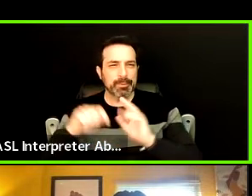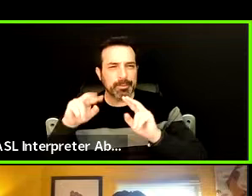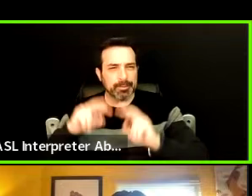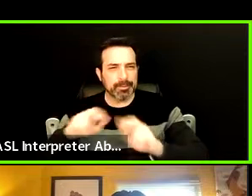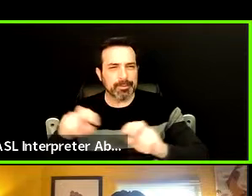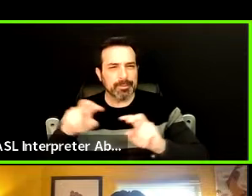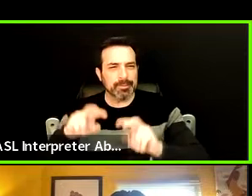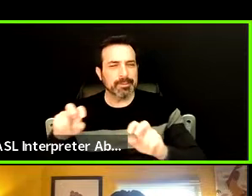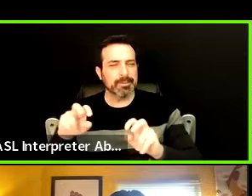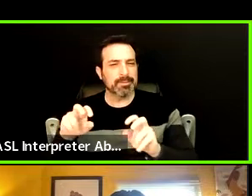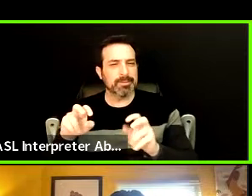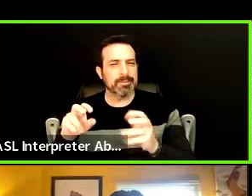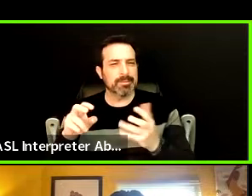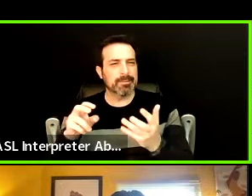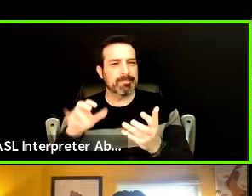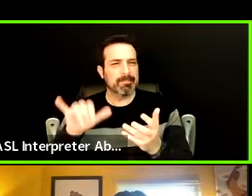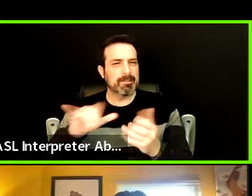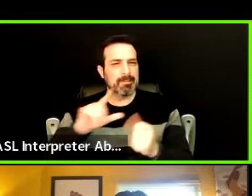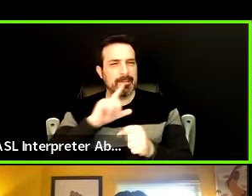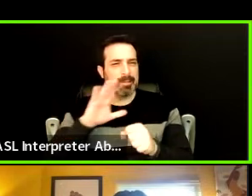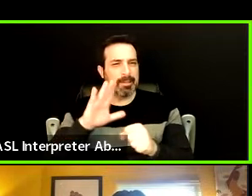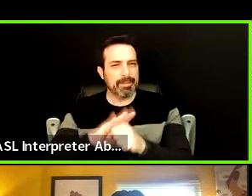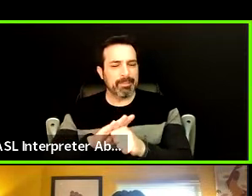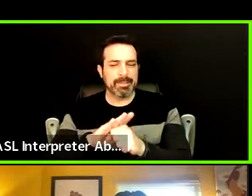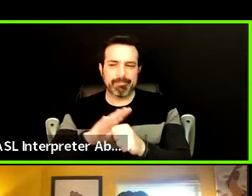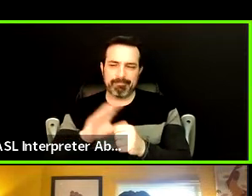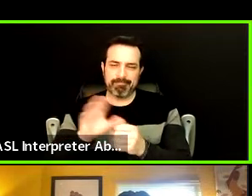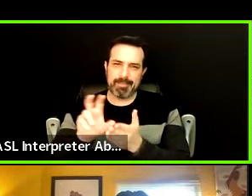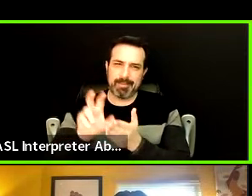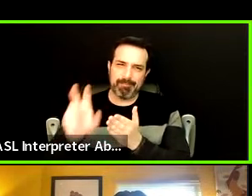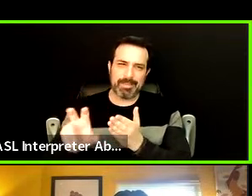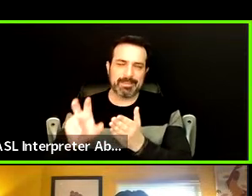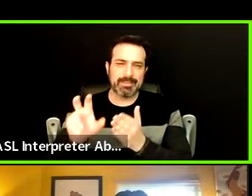commitments into investing in our community